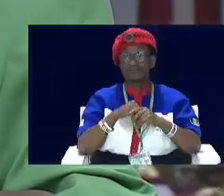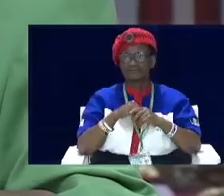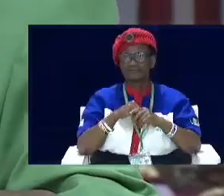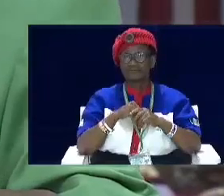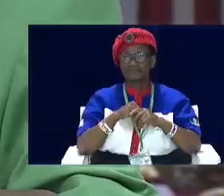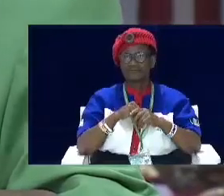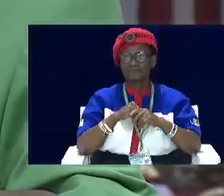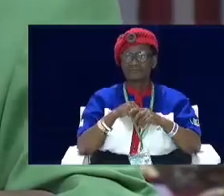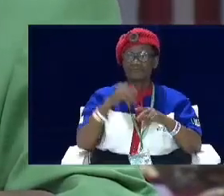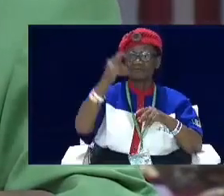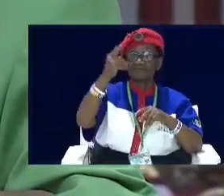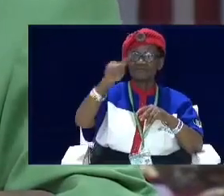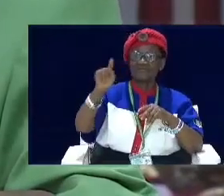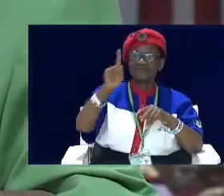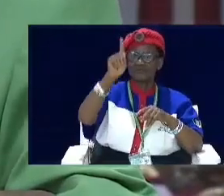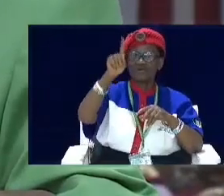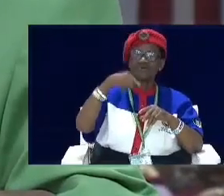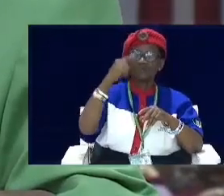who wants a double